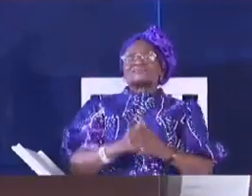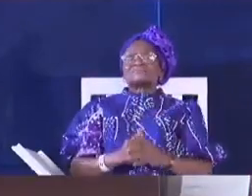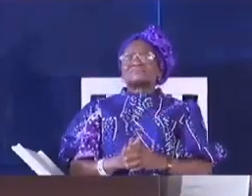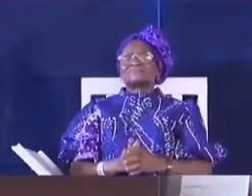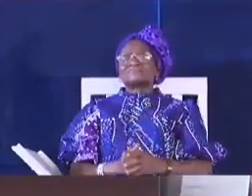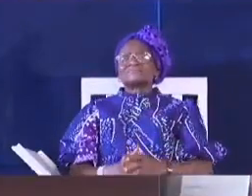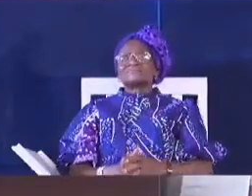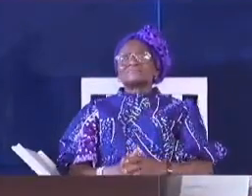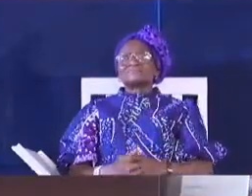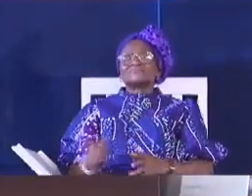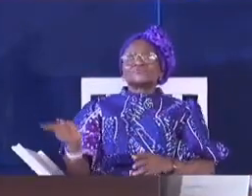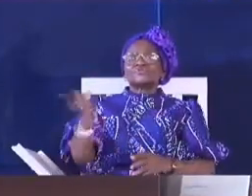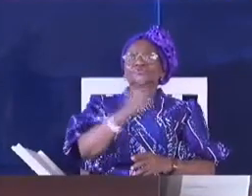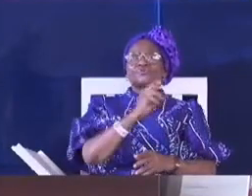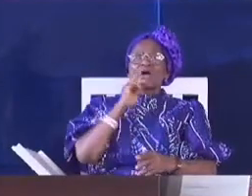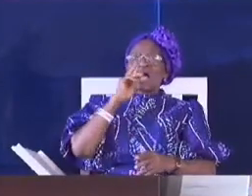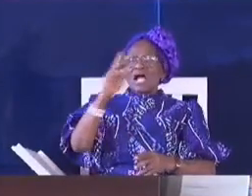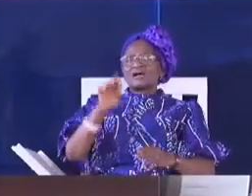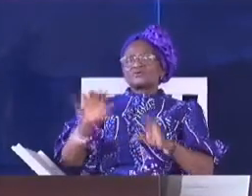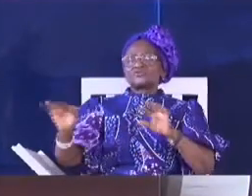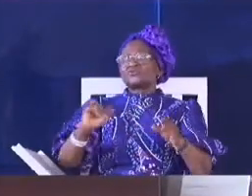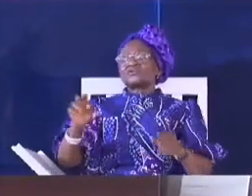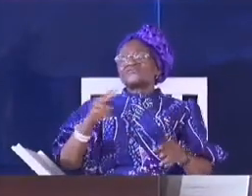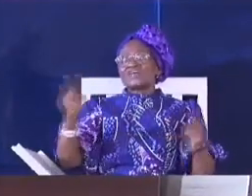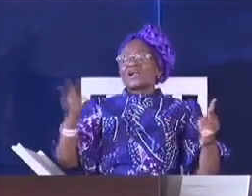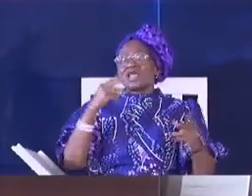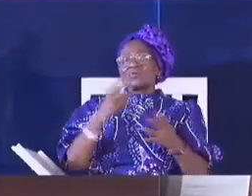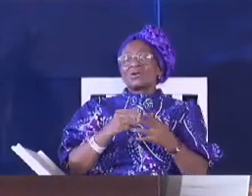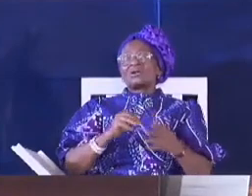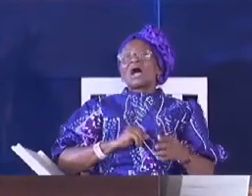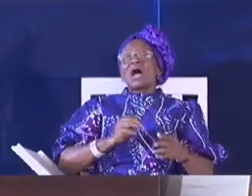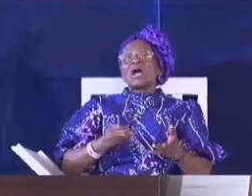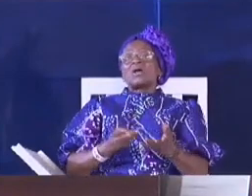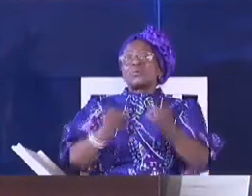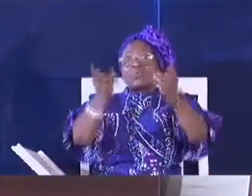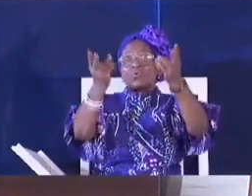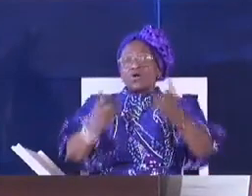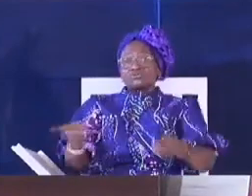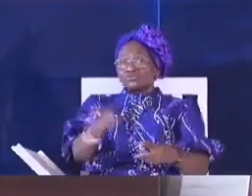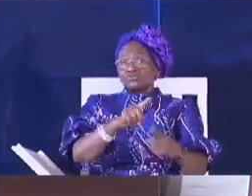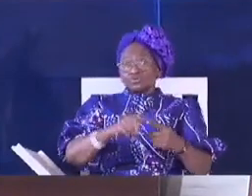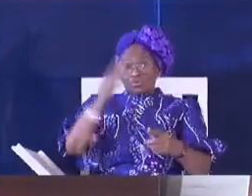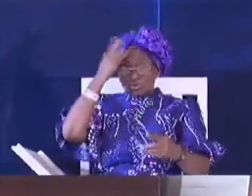You're doing very well. And I want you to know God is already paying attention.